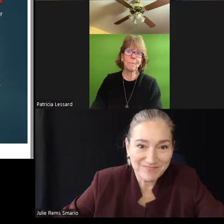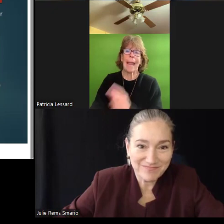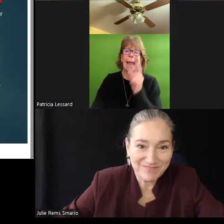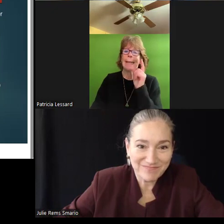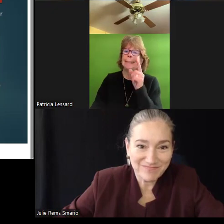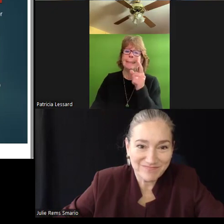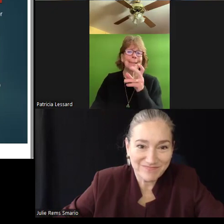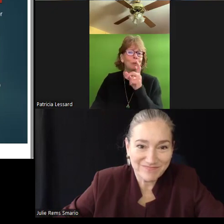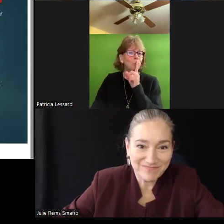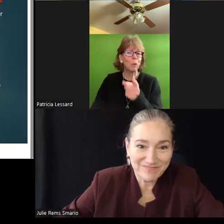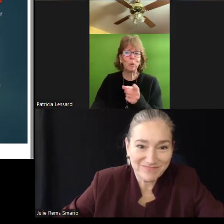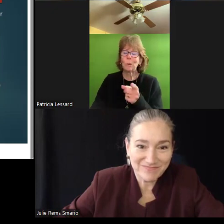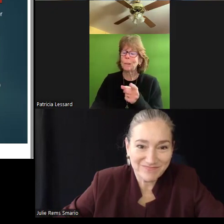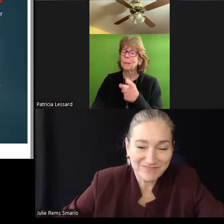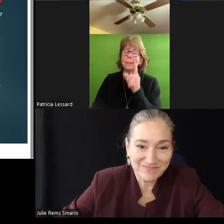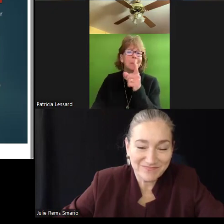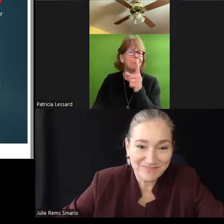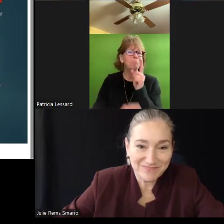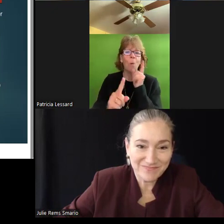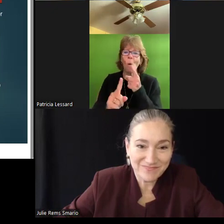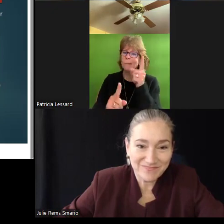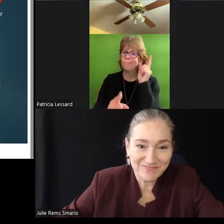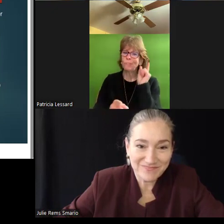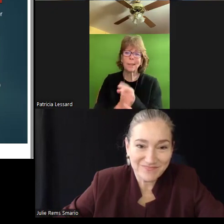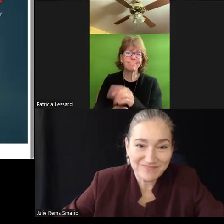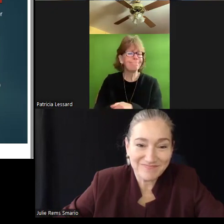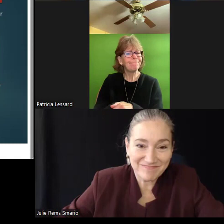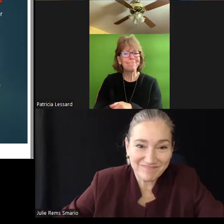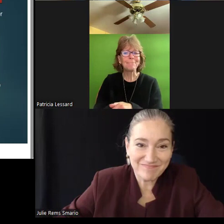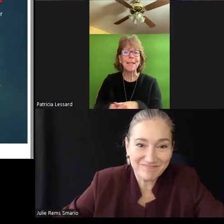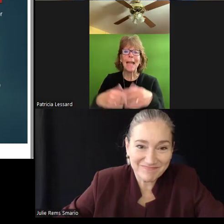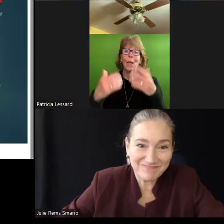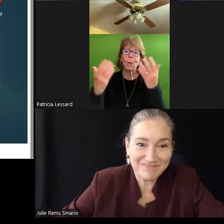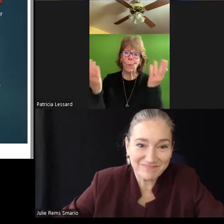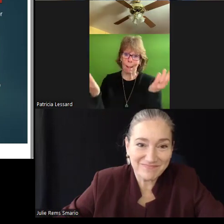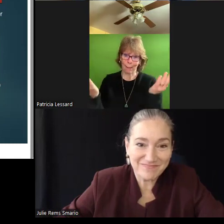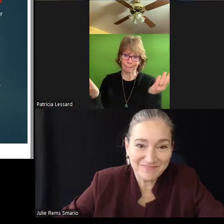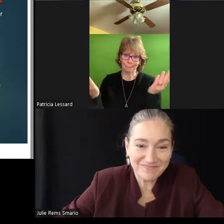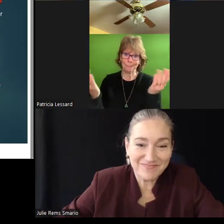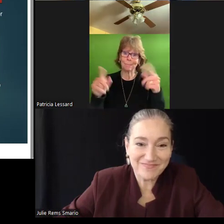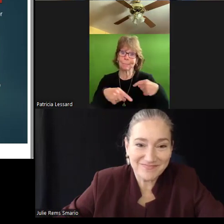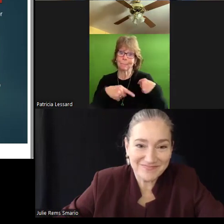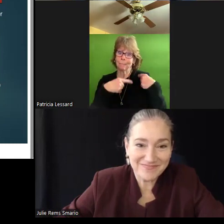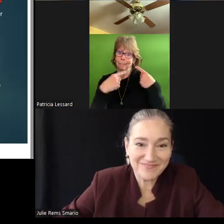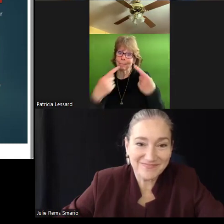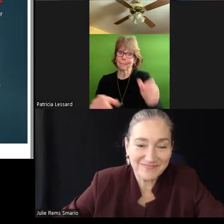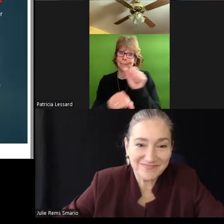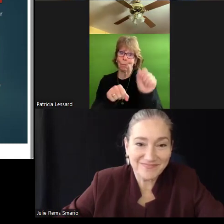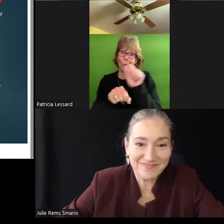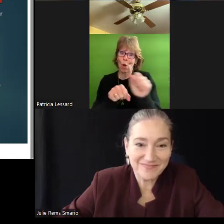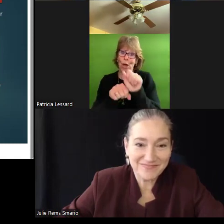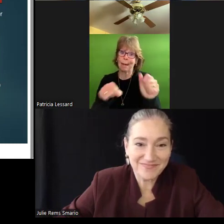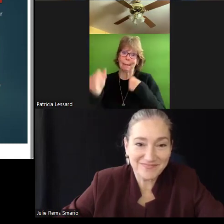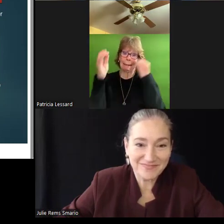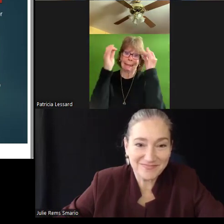so true, and it's a very good point. Well, I've spent my career thinking about this